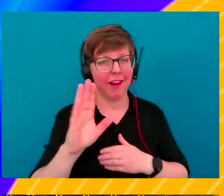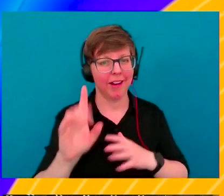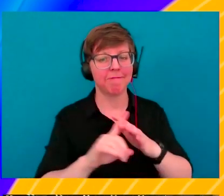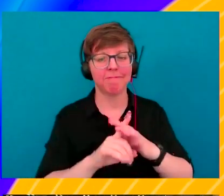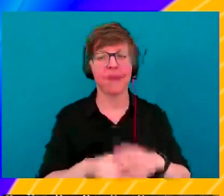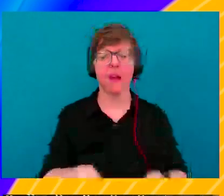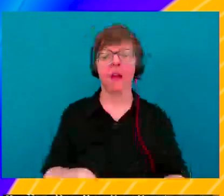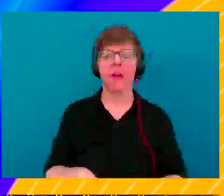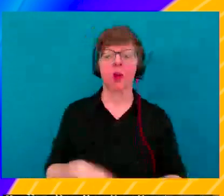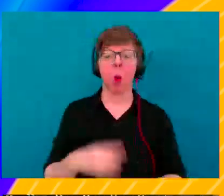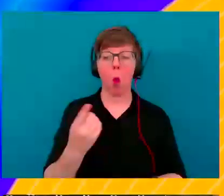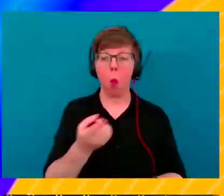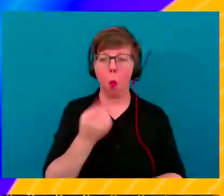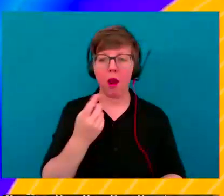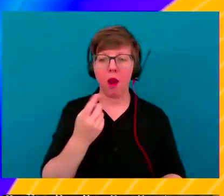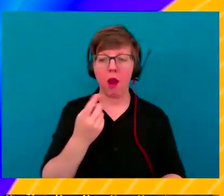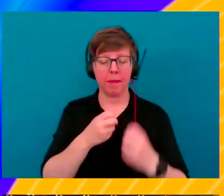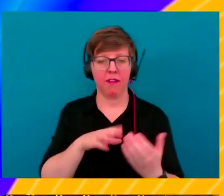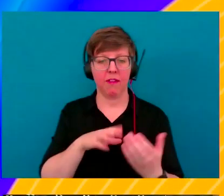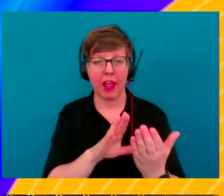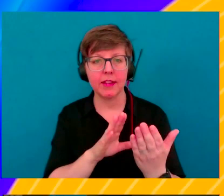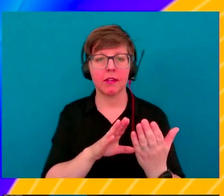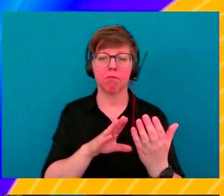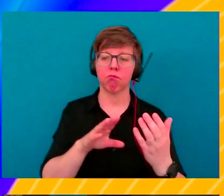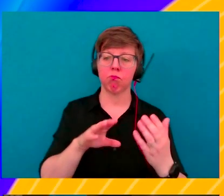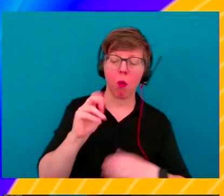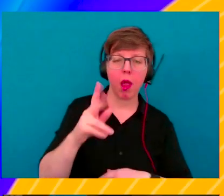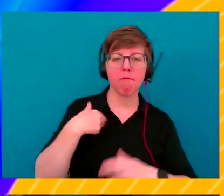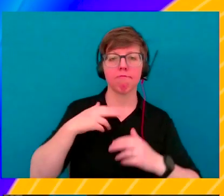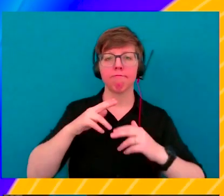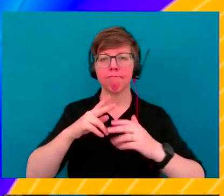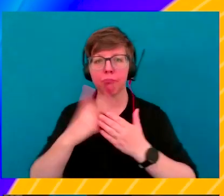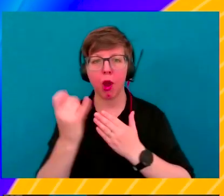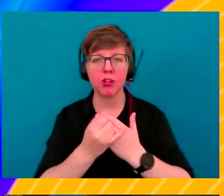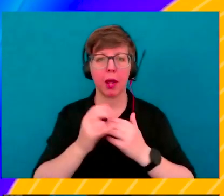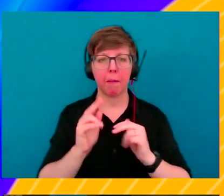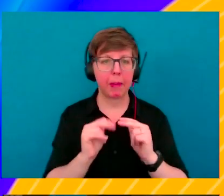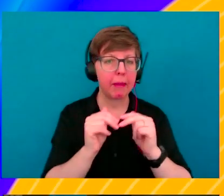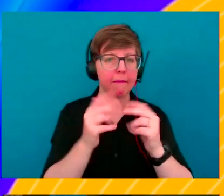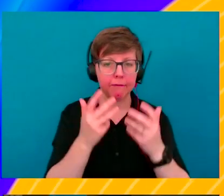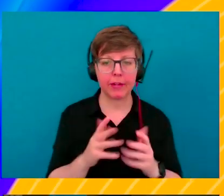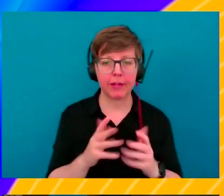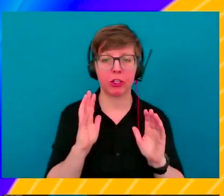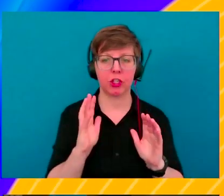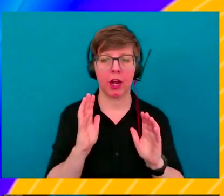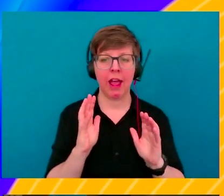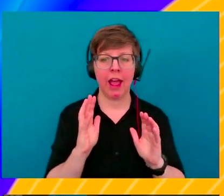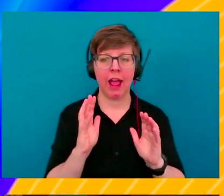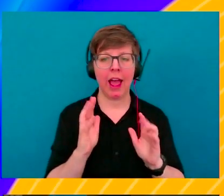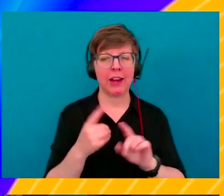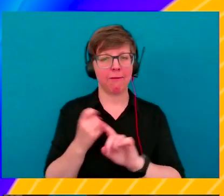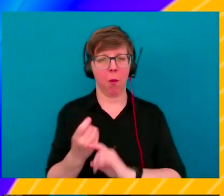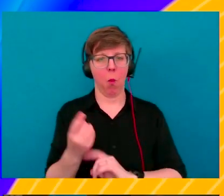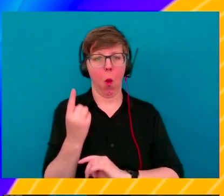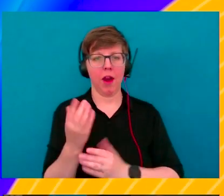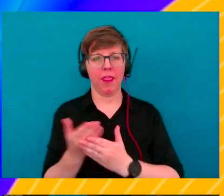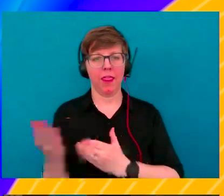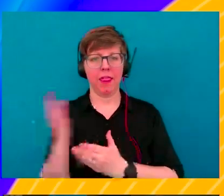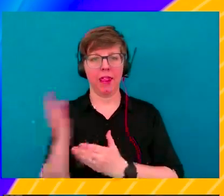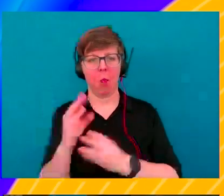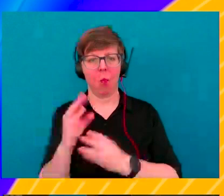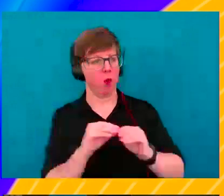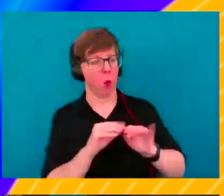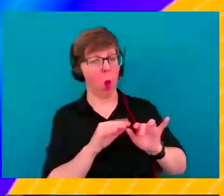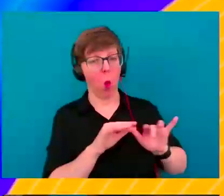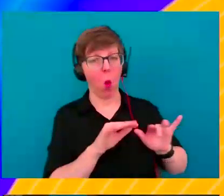project. Most projects are seeded from like one thing that then goes to many, and it could be NPM packages or things like that. But but remember, as I